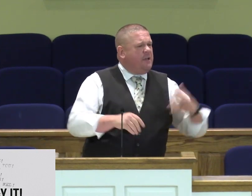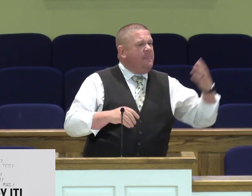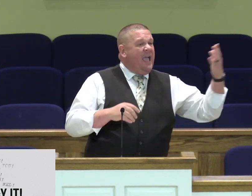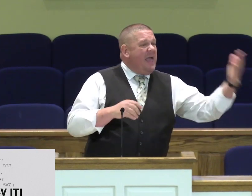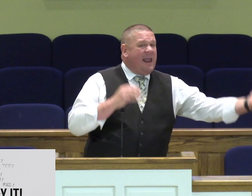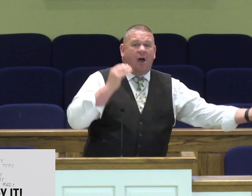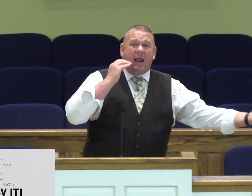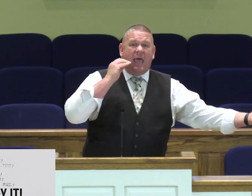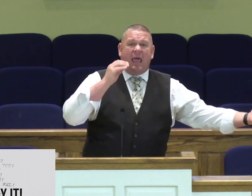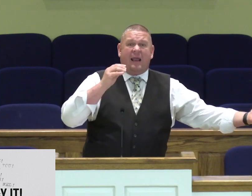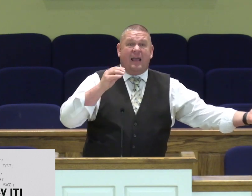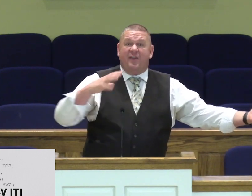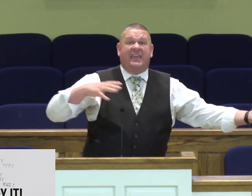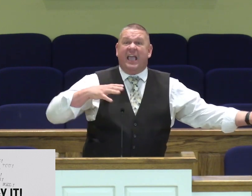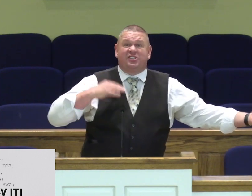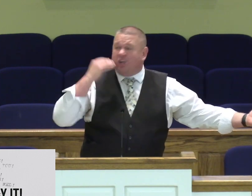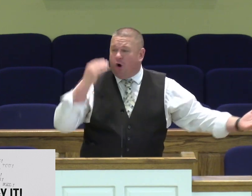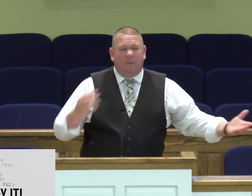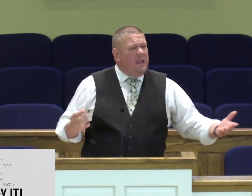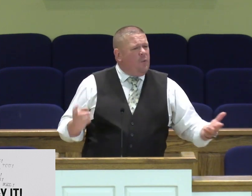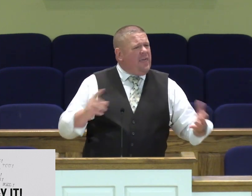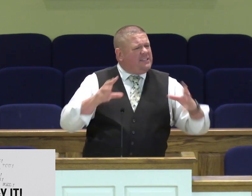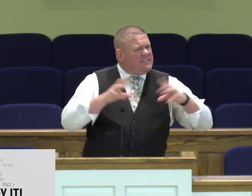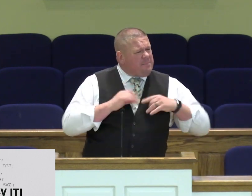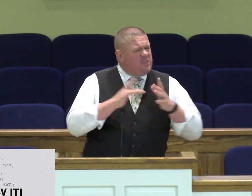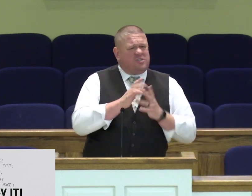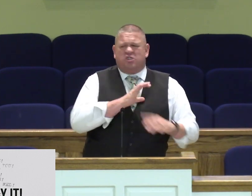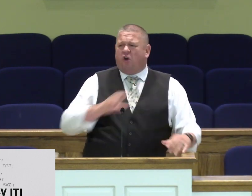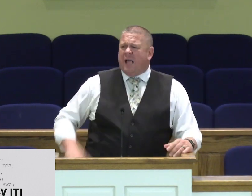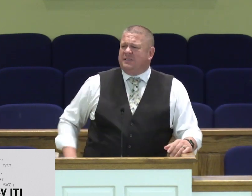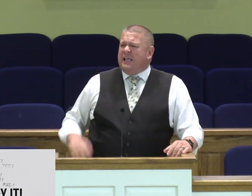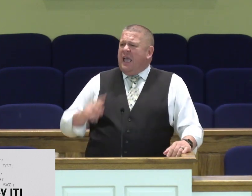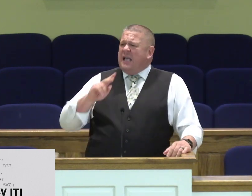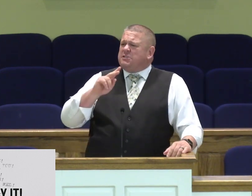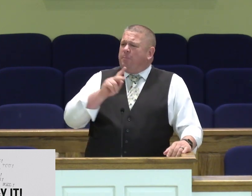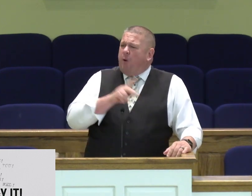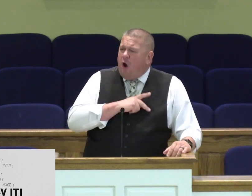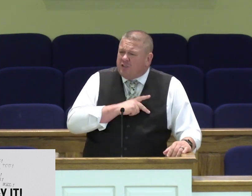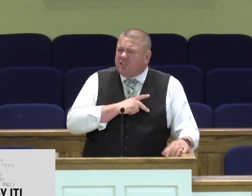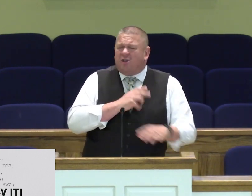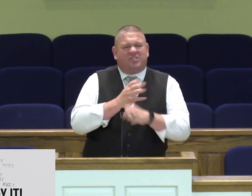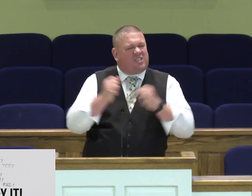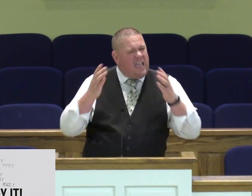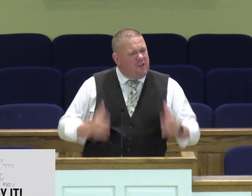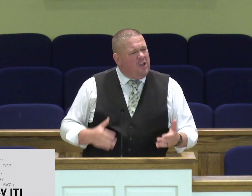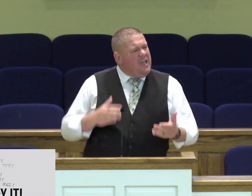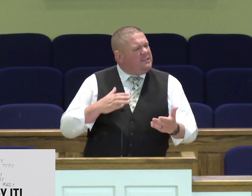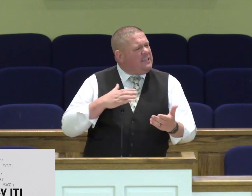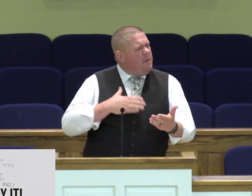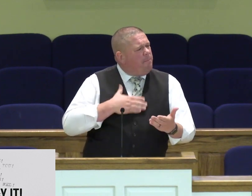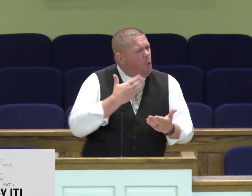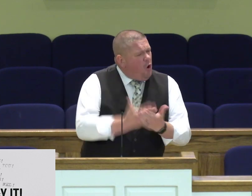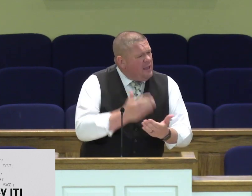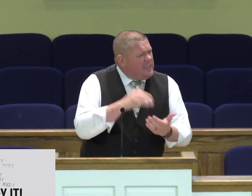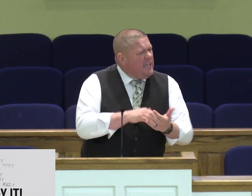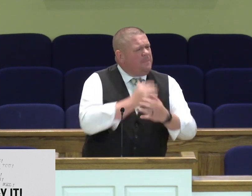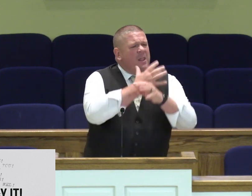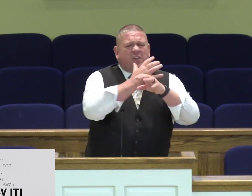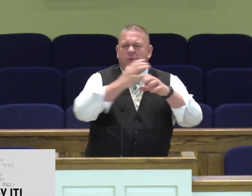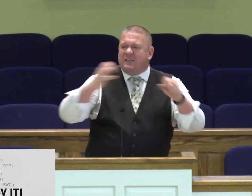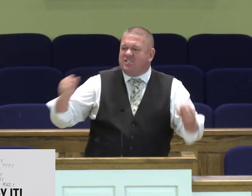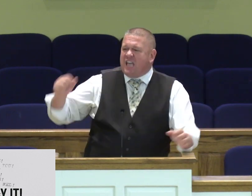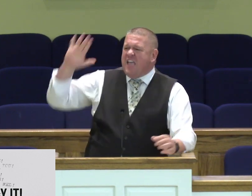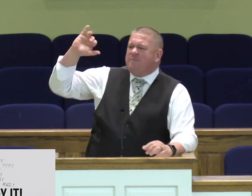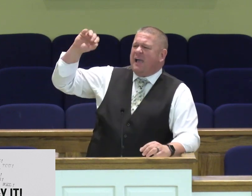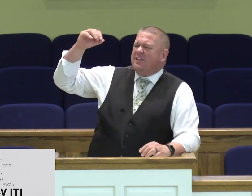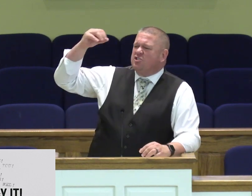ministry, and at a vacation home where they accepted Jesus Christ as their personal Savior, to get born again, to